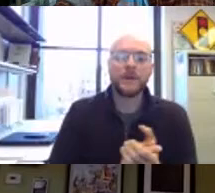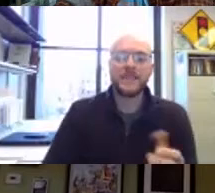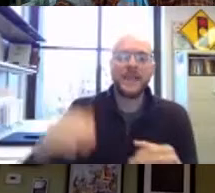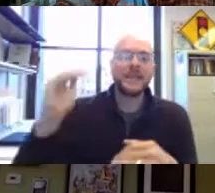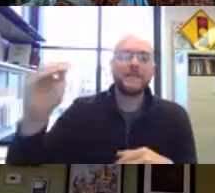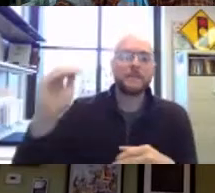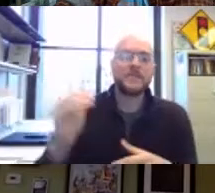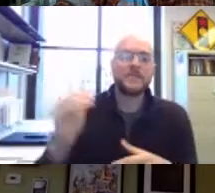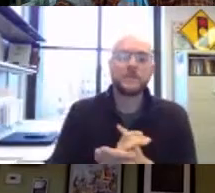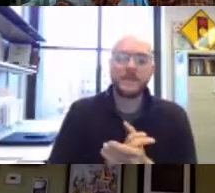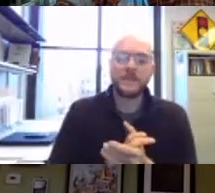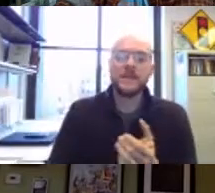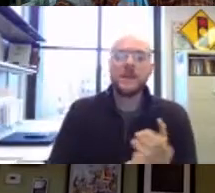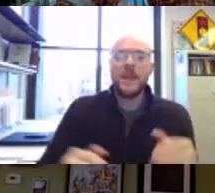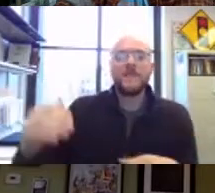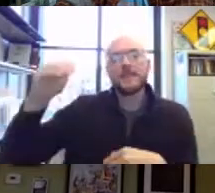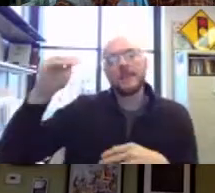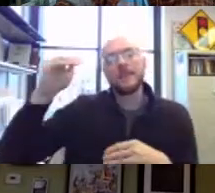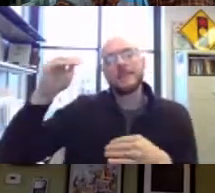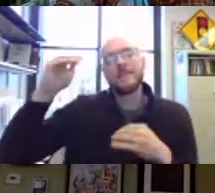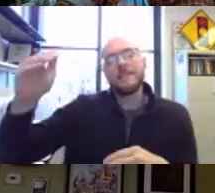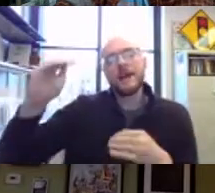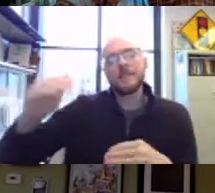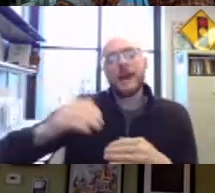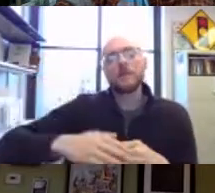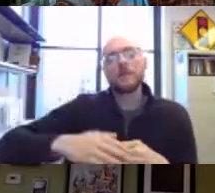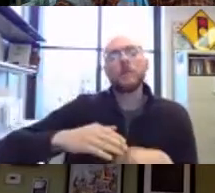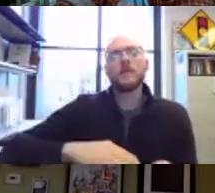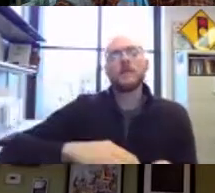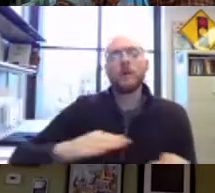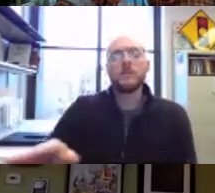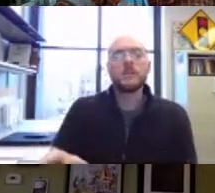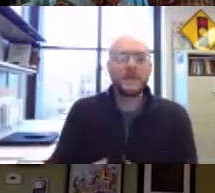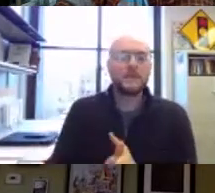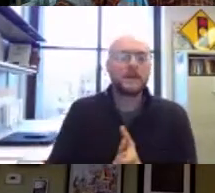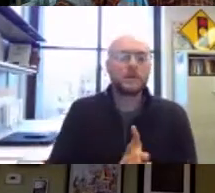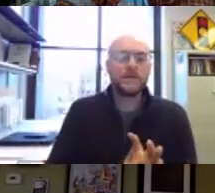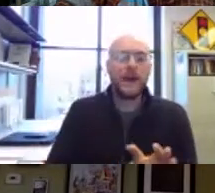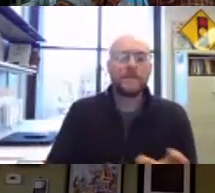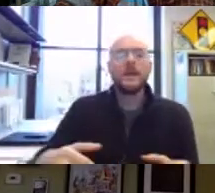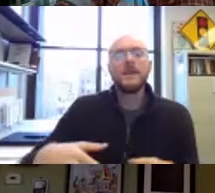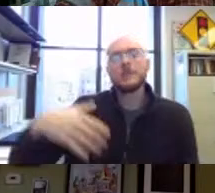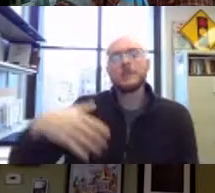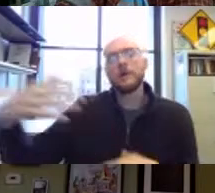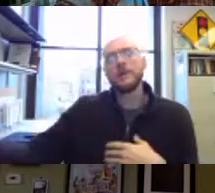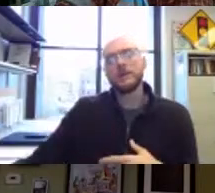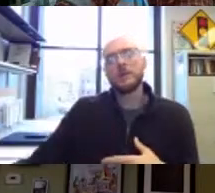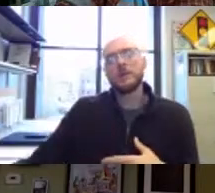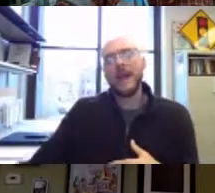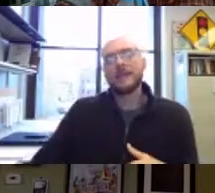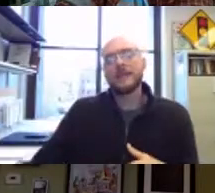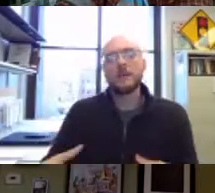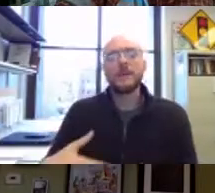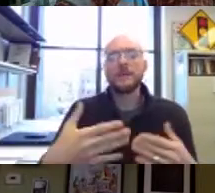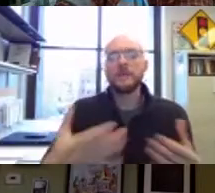it through is that 85th percentile speed. If that's at least 5 miles an hour over the posted speed limit of 25, that's where we start to